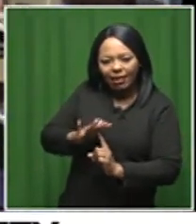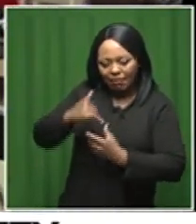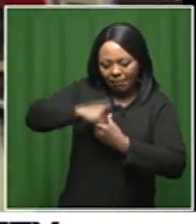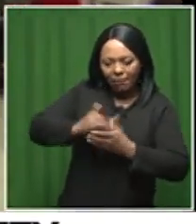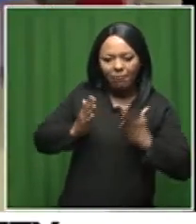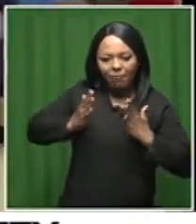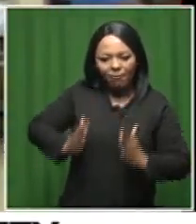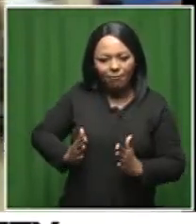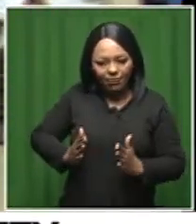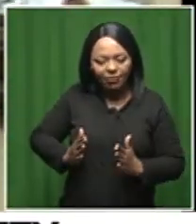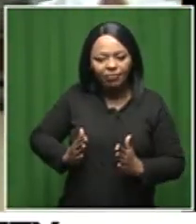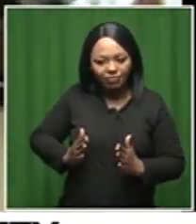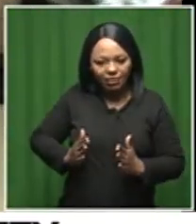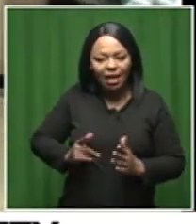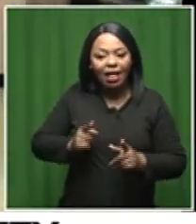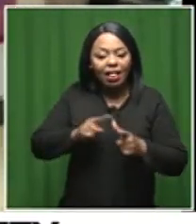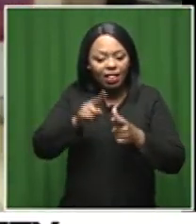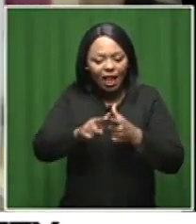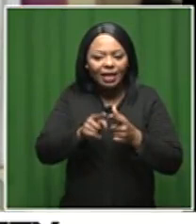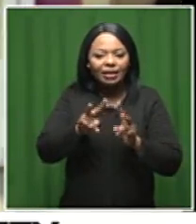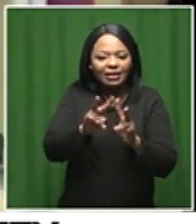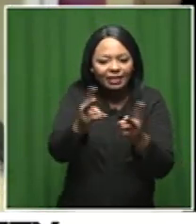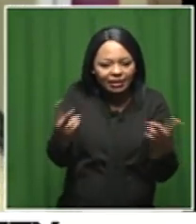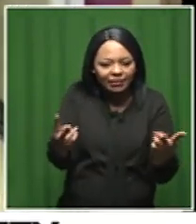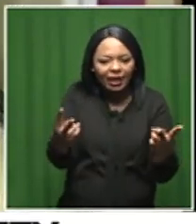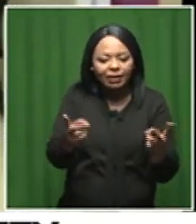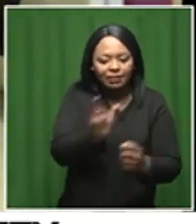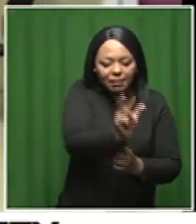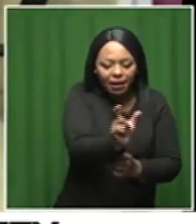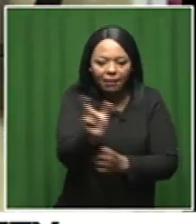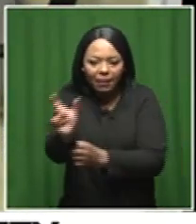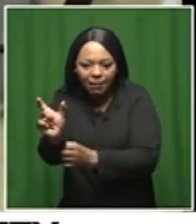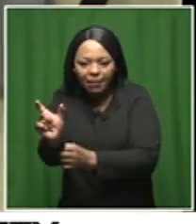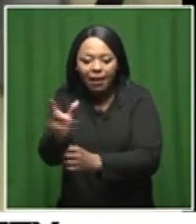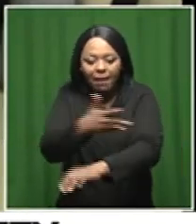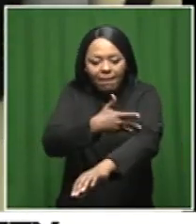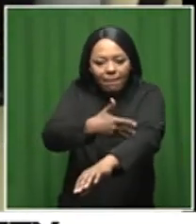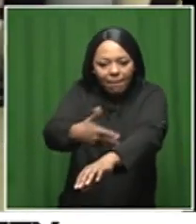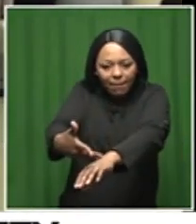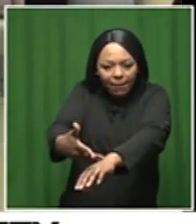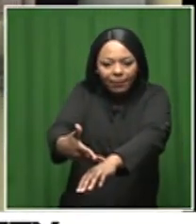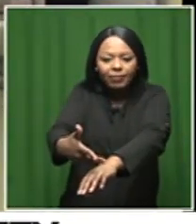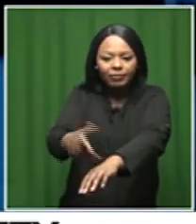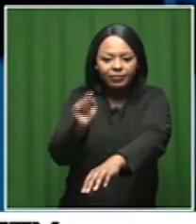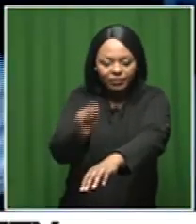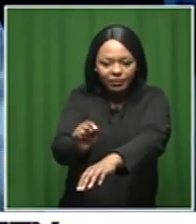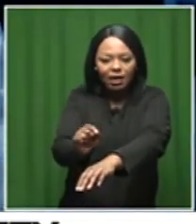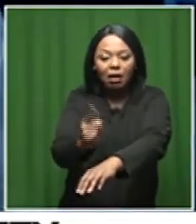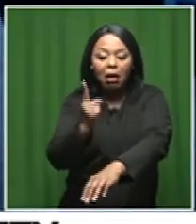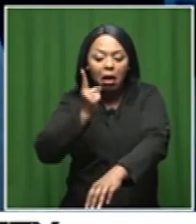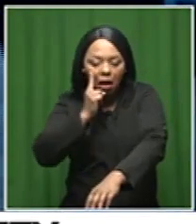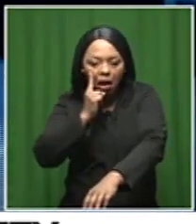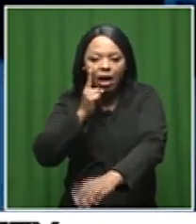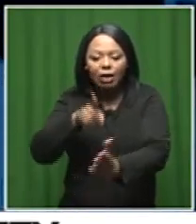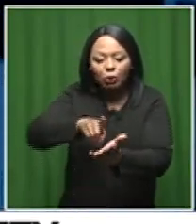stem cells will eventually differentiate into the blood elements that we see, and for instance, we donate at the